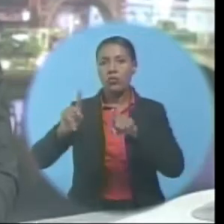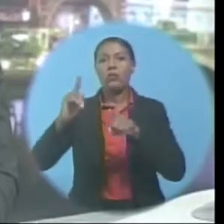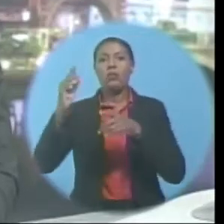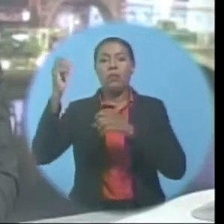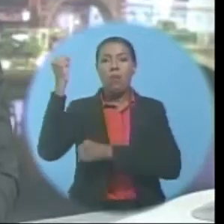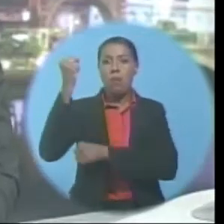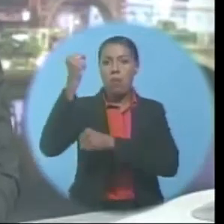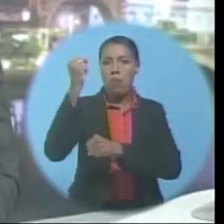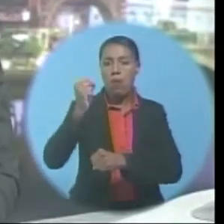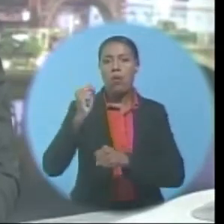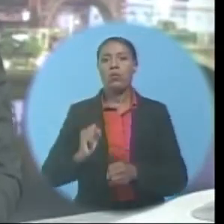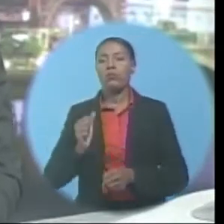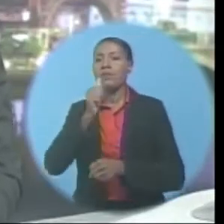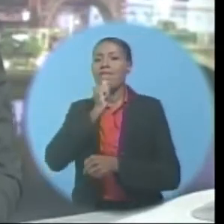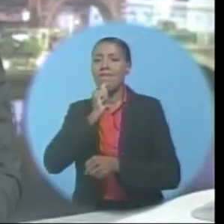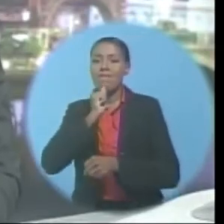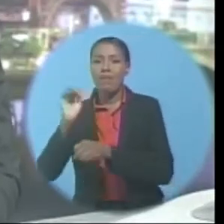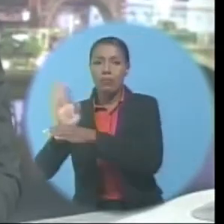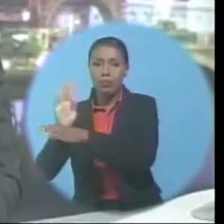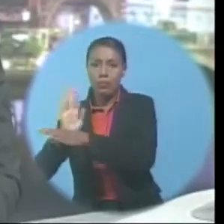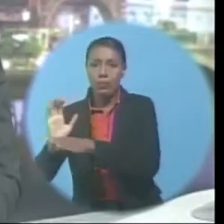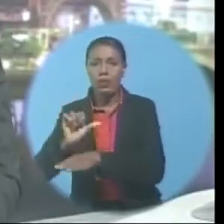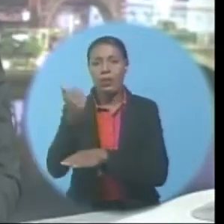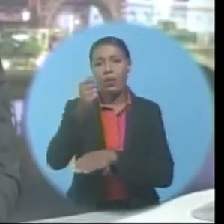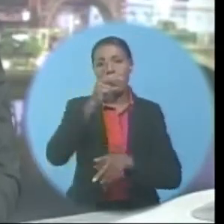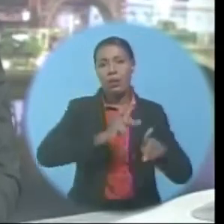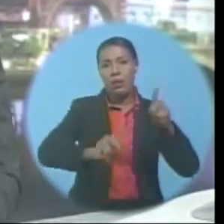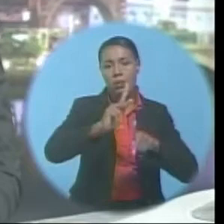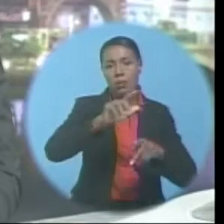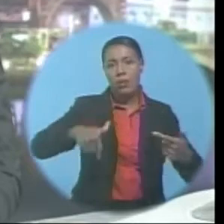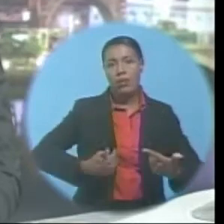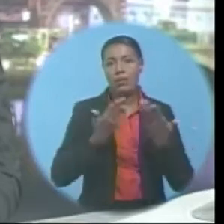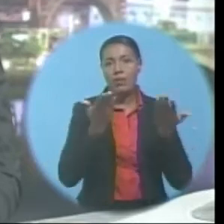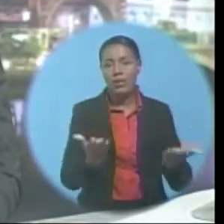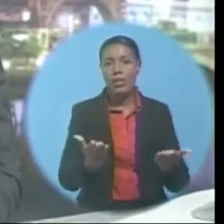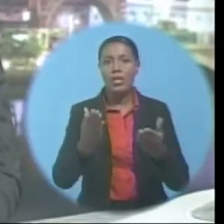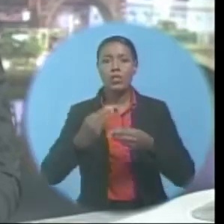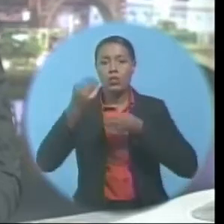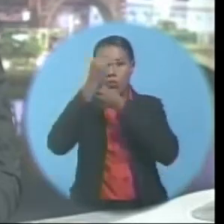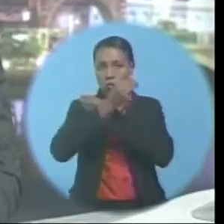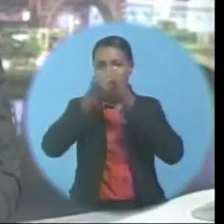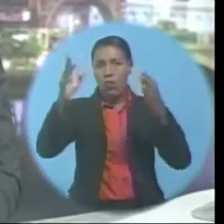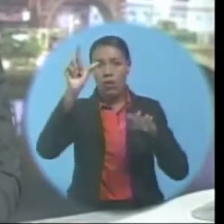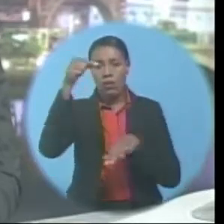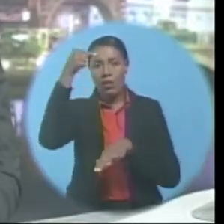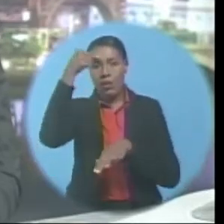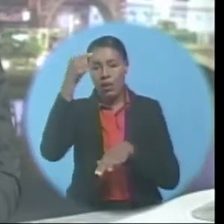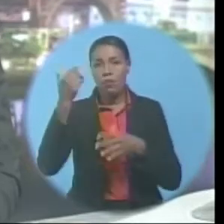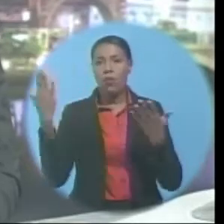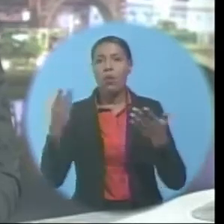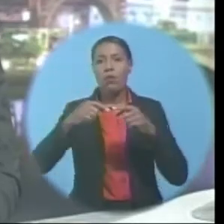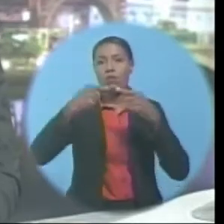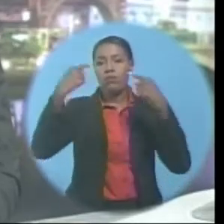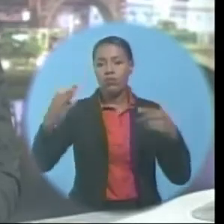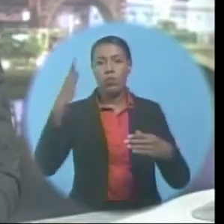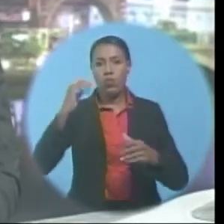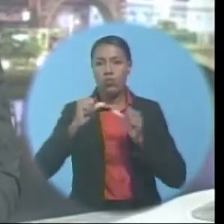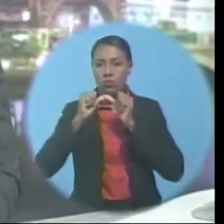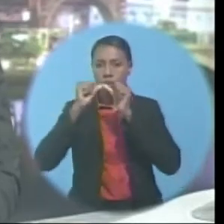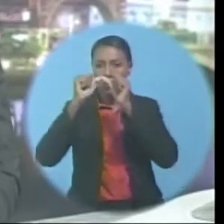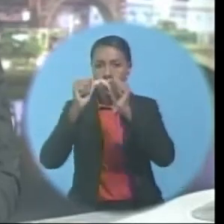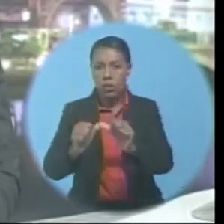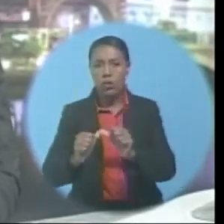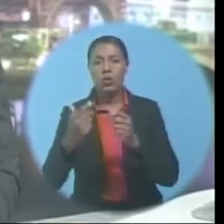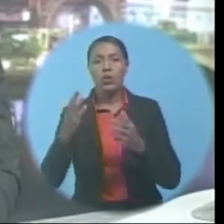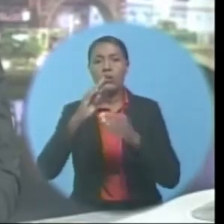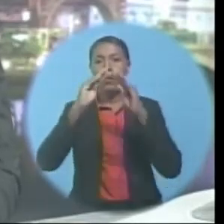sector and ordinary Barbadians sent a clear message to government and the opposition that the opposition will be following up on it in the